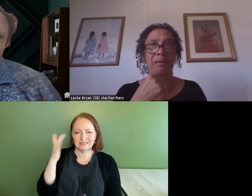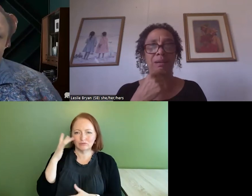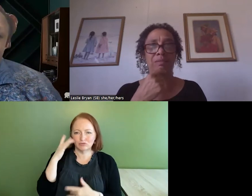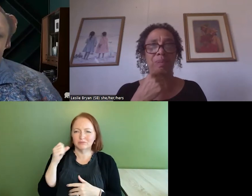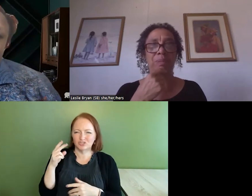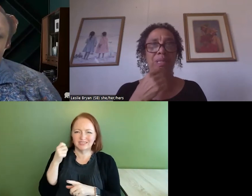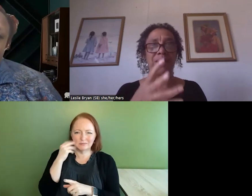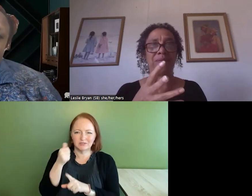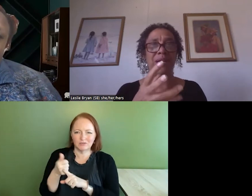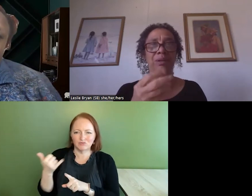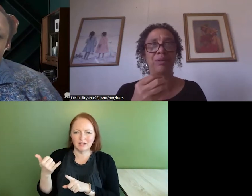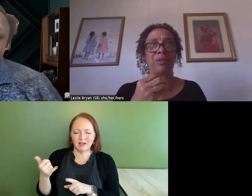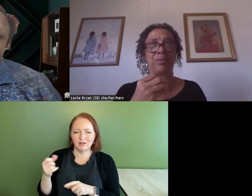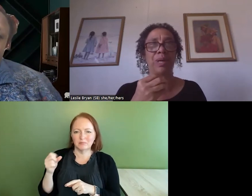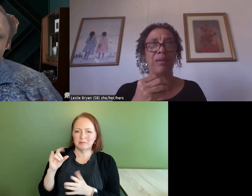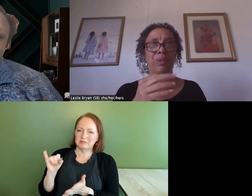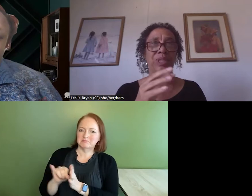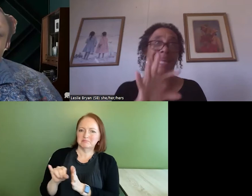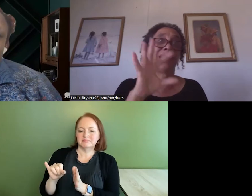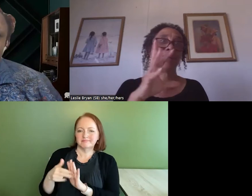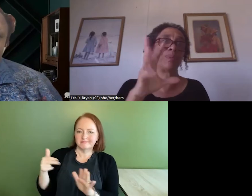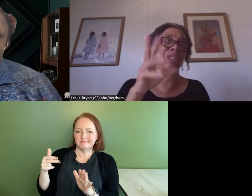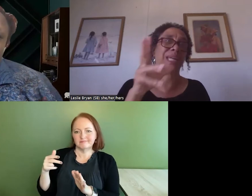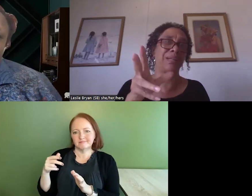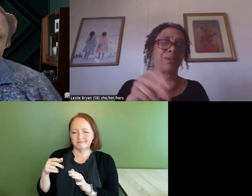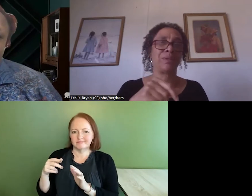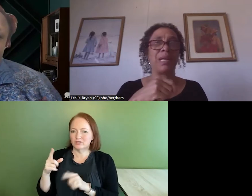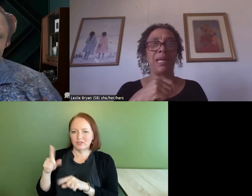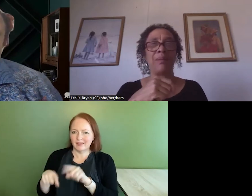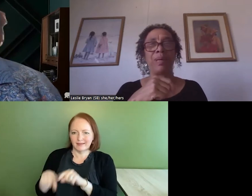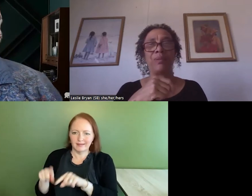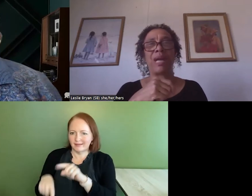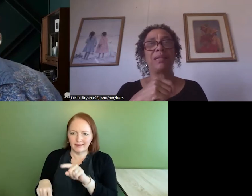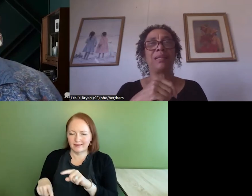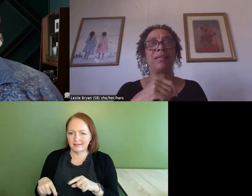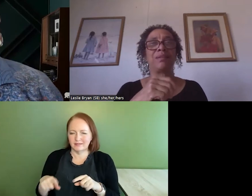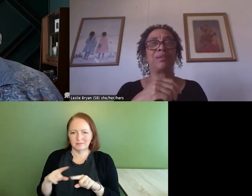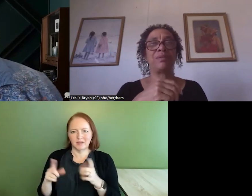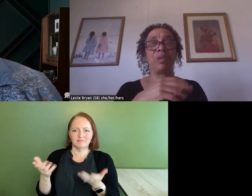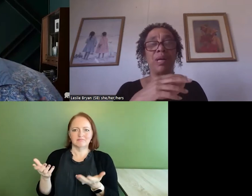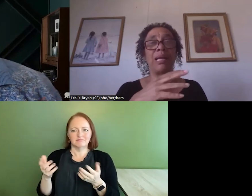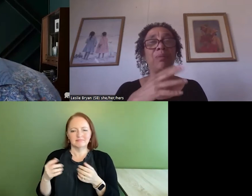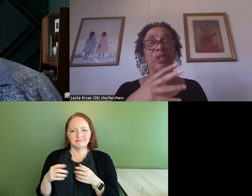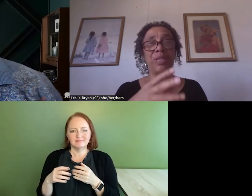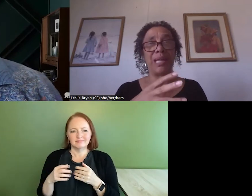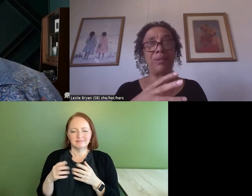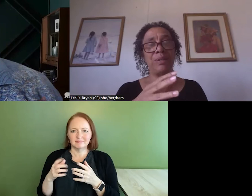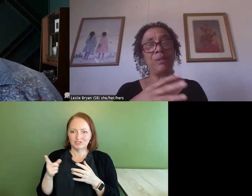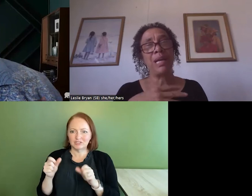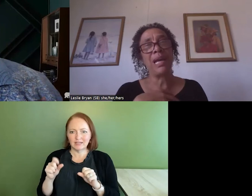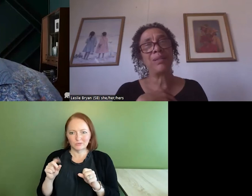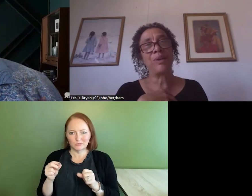right now of people identifying her a certain way, what she can't, it's always what she can't do. But in reality, there's a lot she can